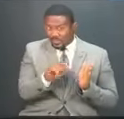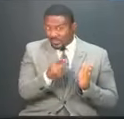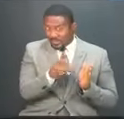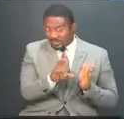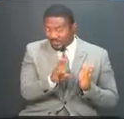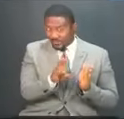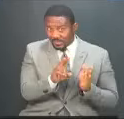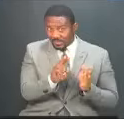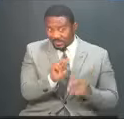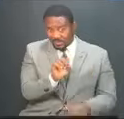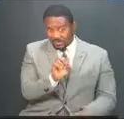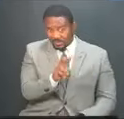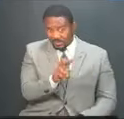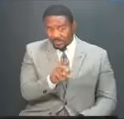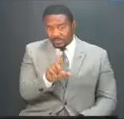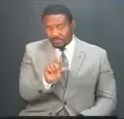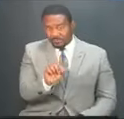November